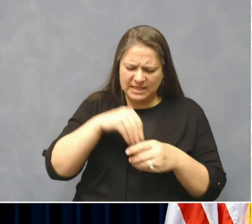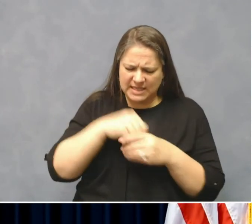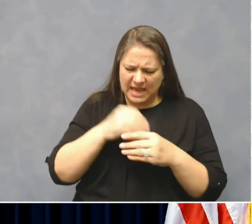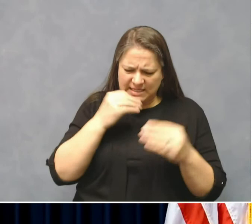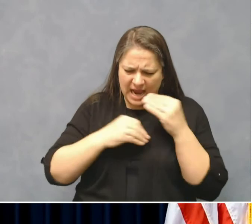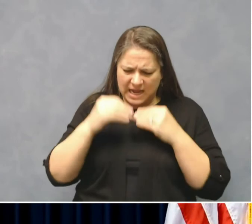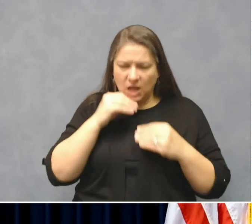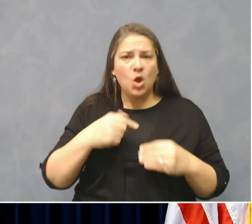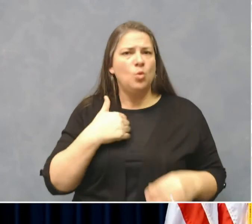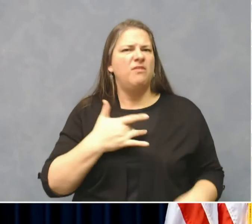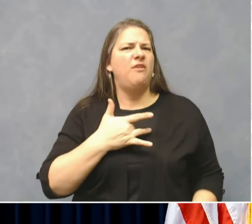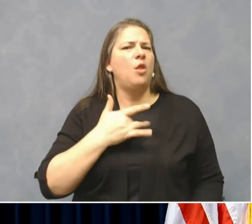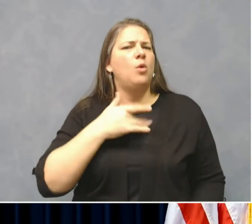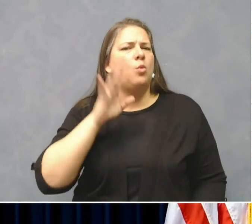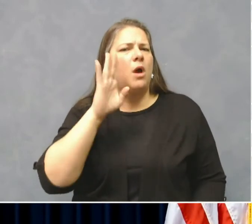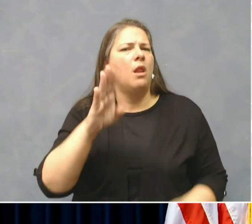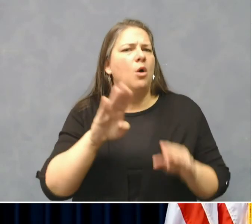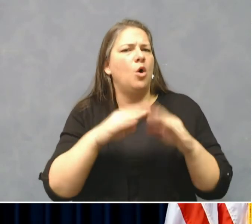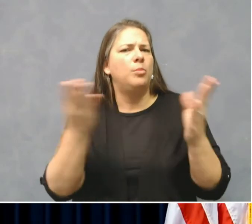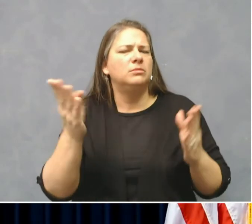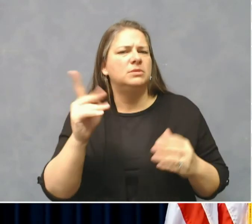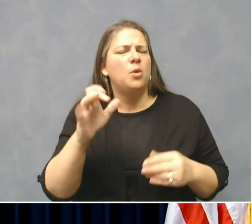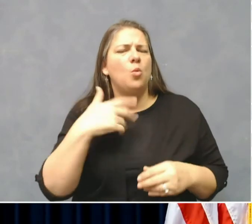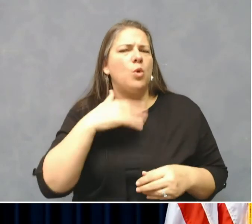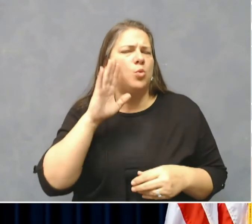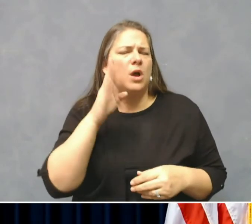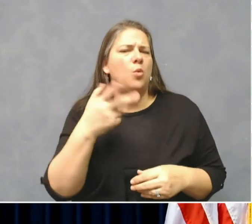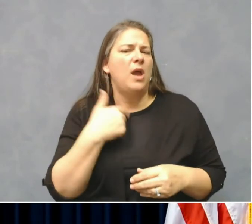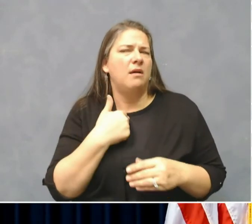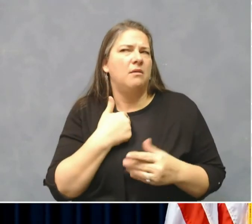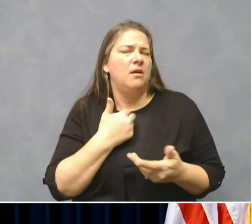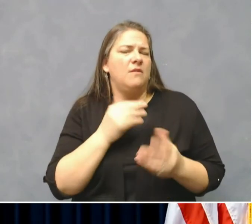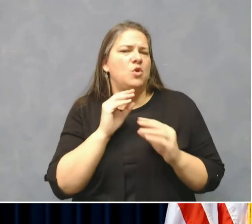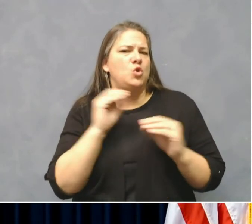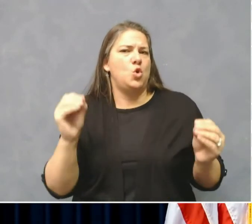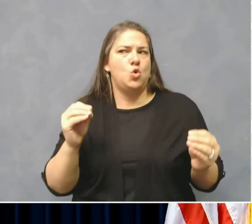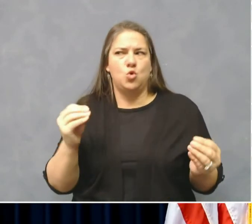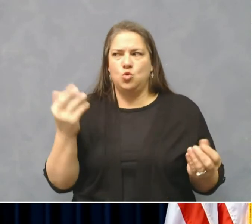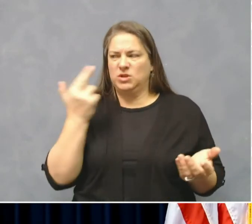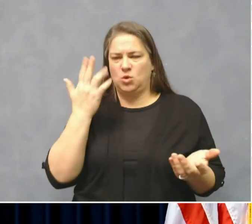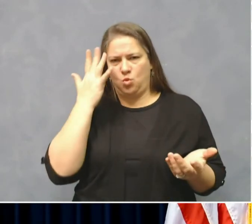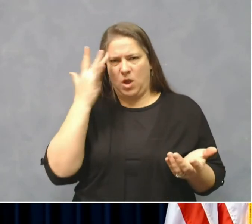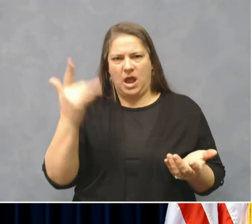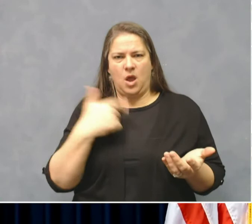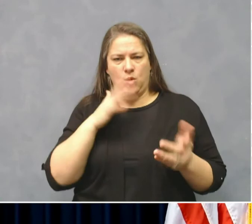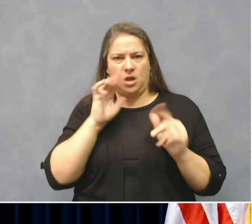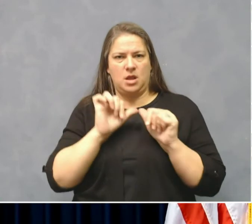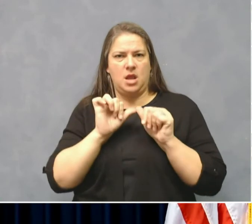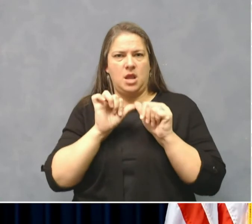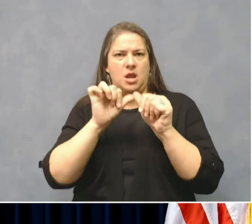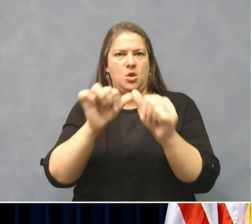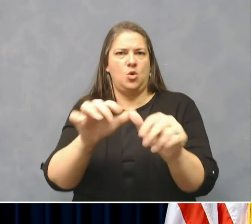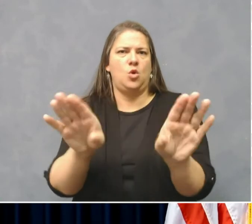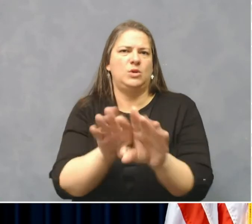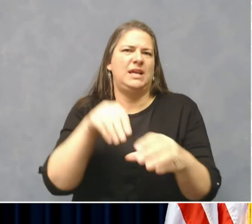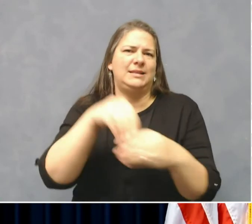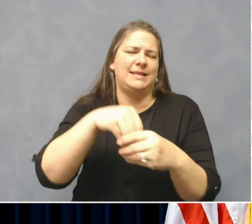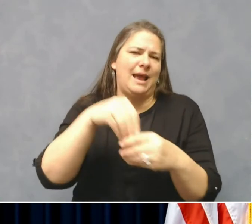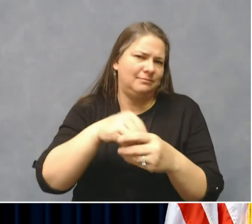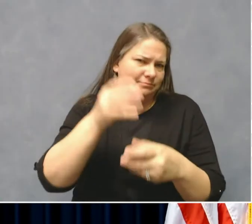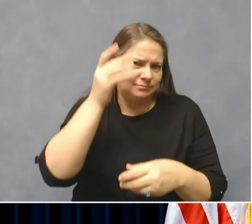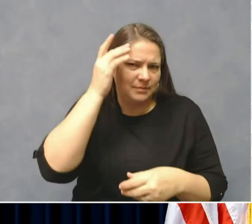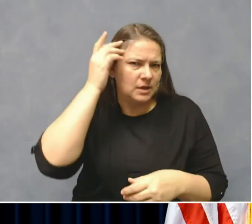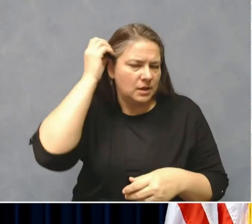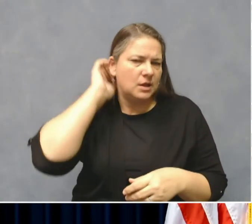to. At this point, we have no expectation that we will continue. The current order will have gotten through